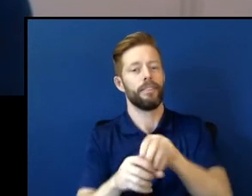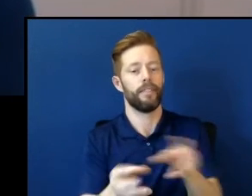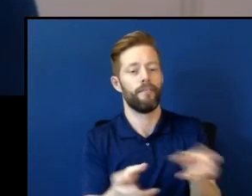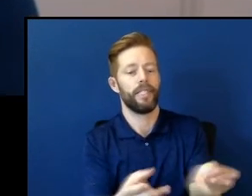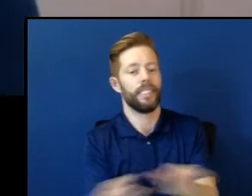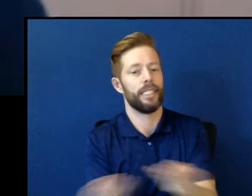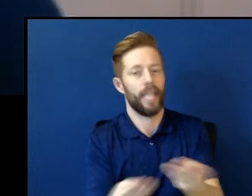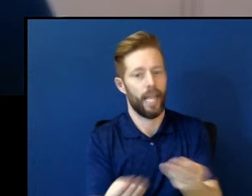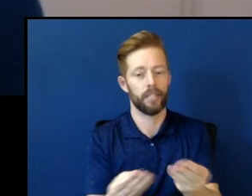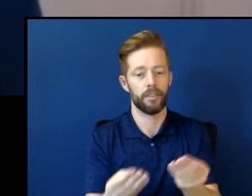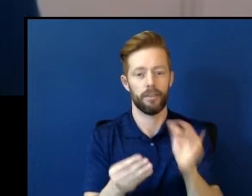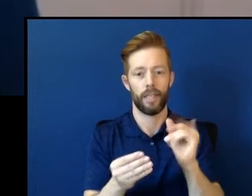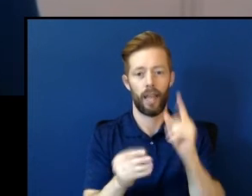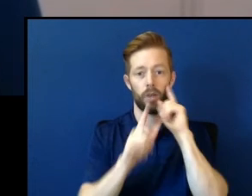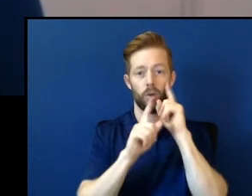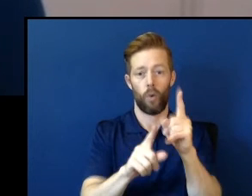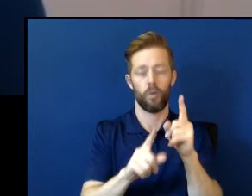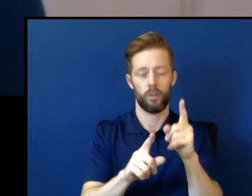facilitate some of those